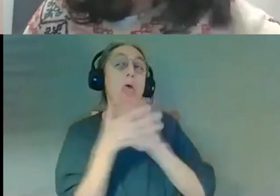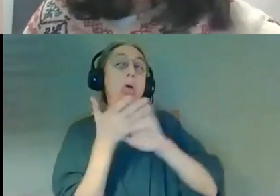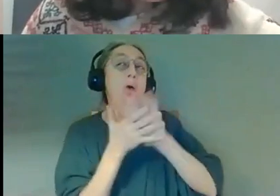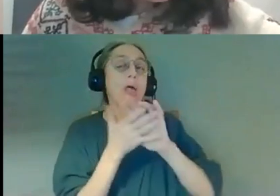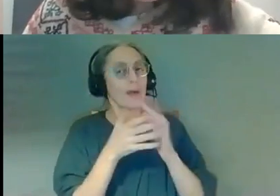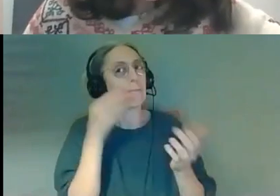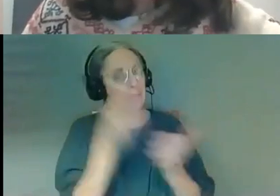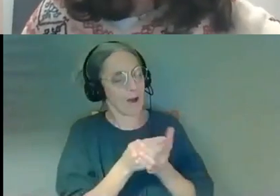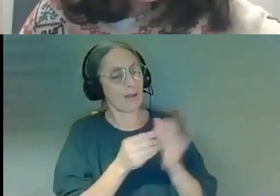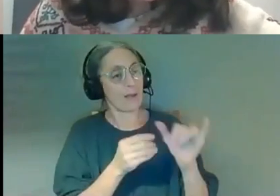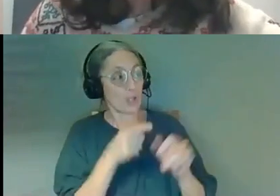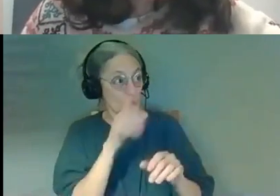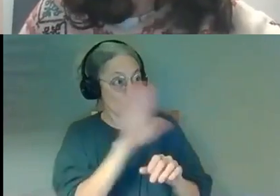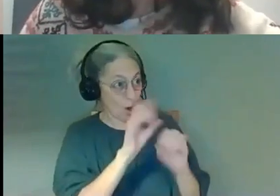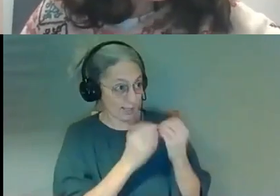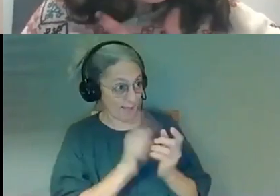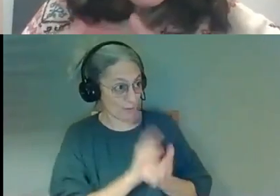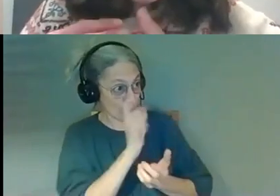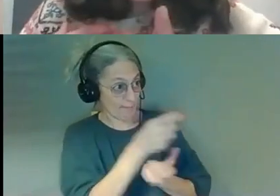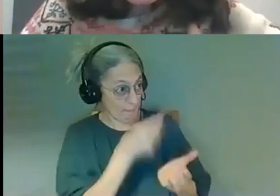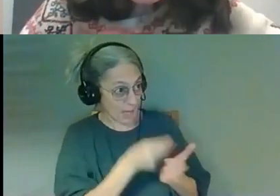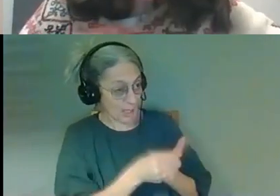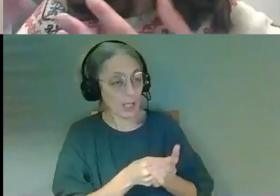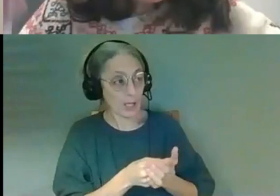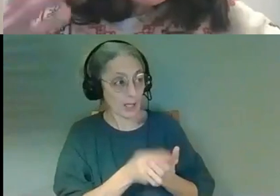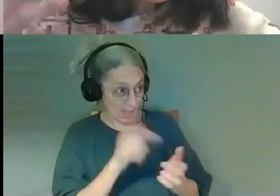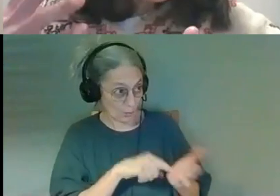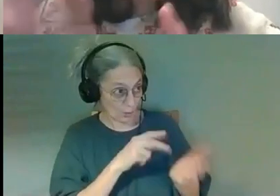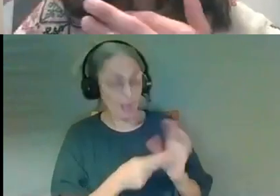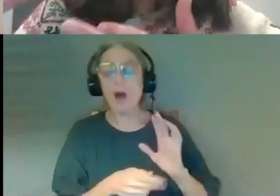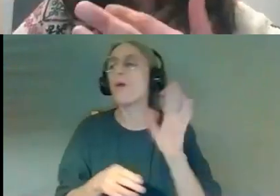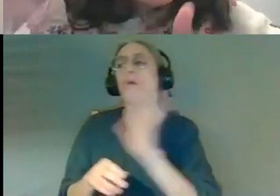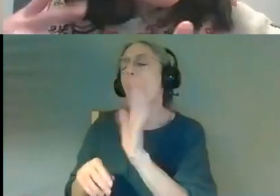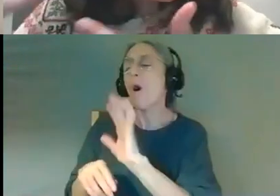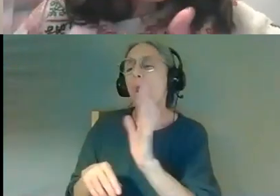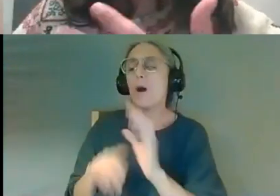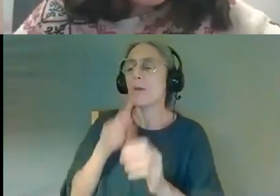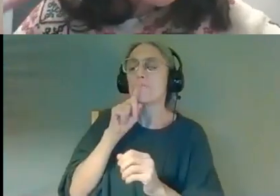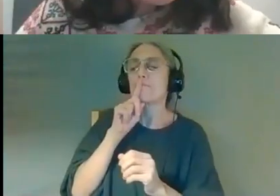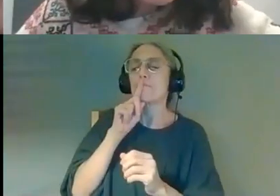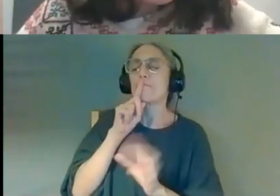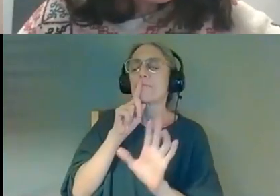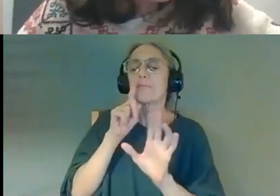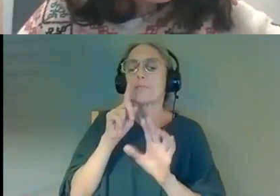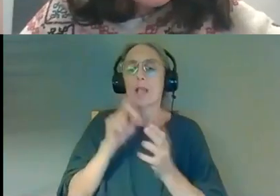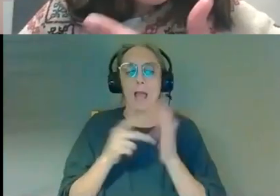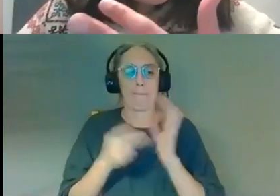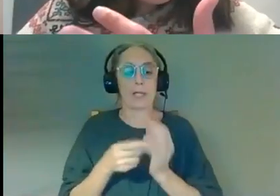what you're saying. No. More like, I think that the priorities, like where money is being